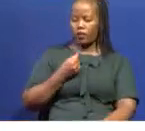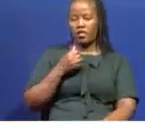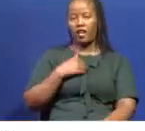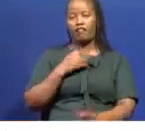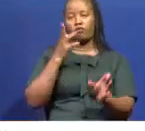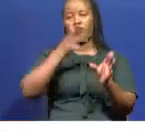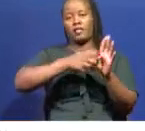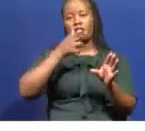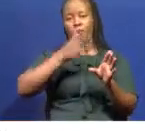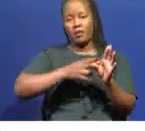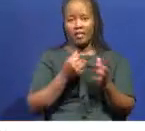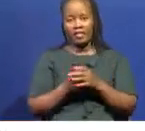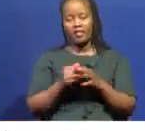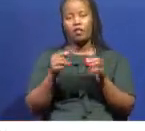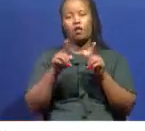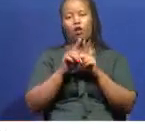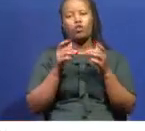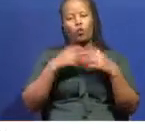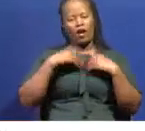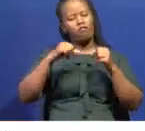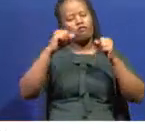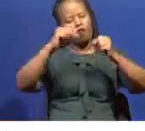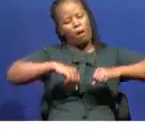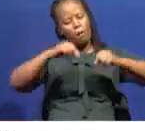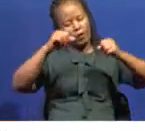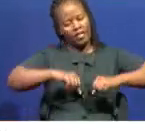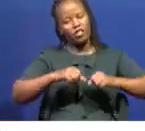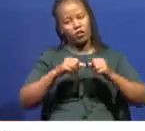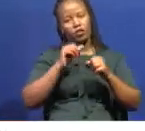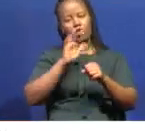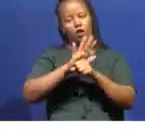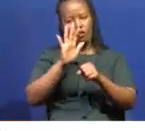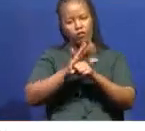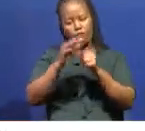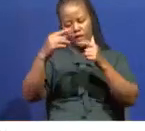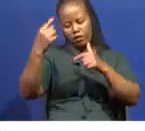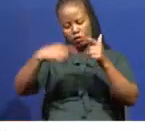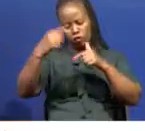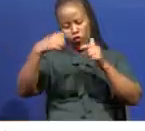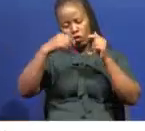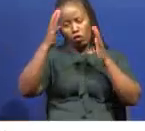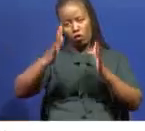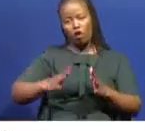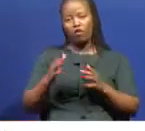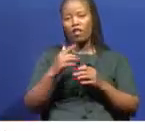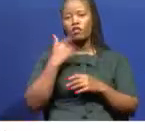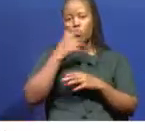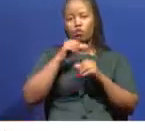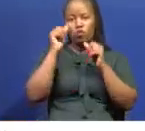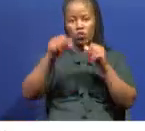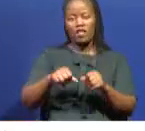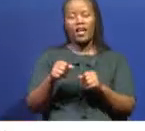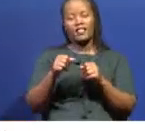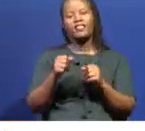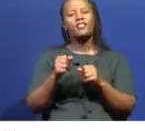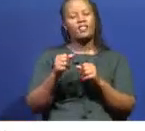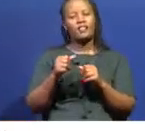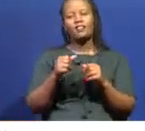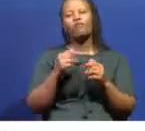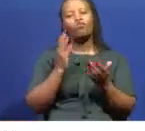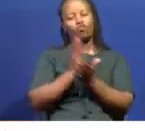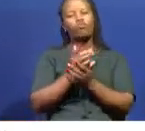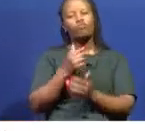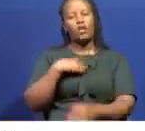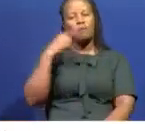we have so many potential junior girl golfers who can now turn professional and play it as a career. So I think